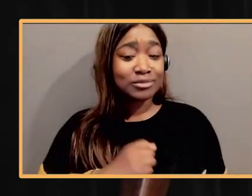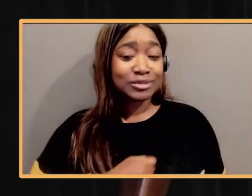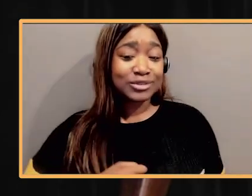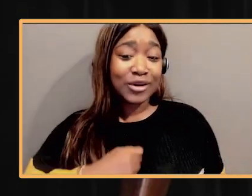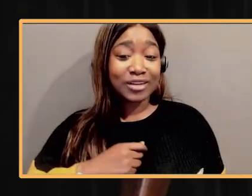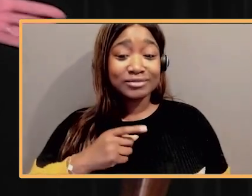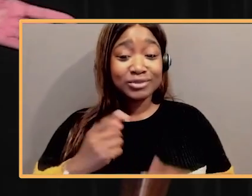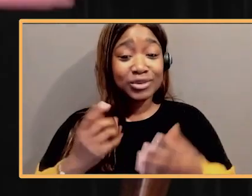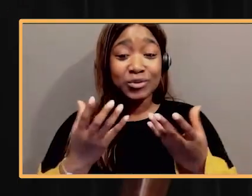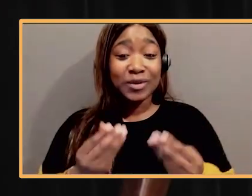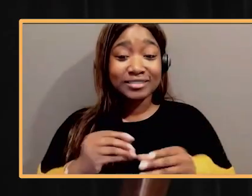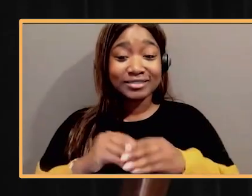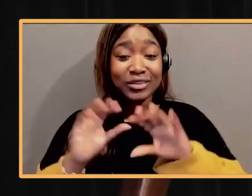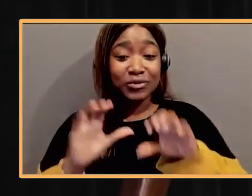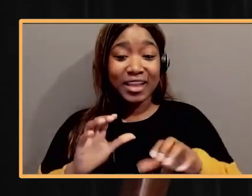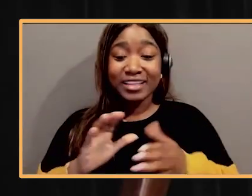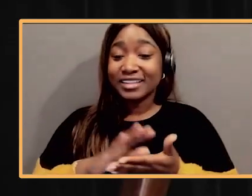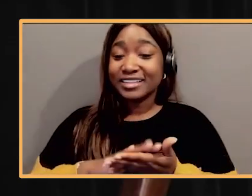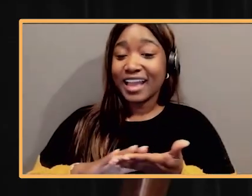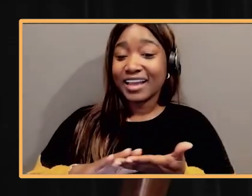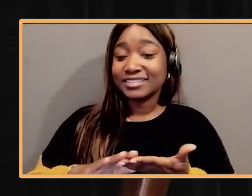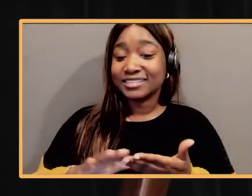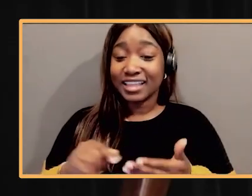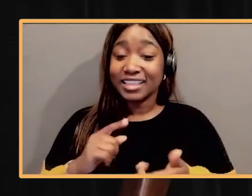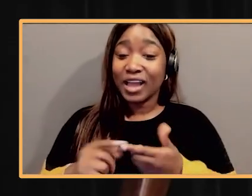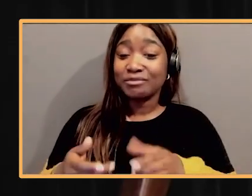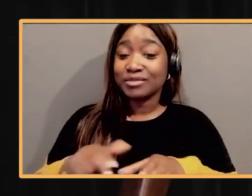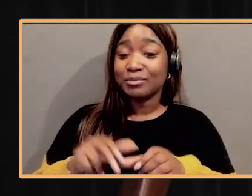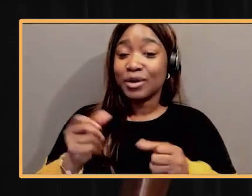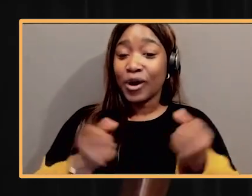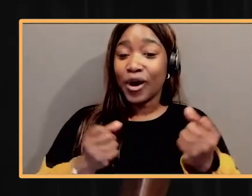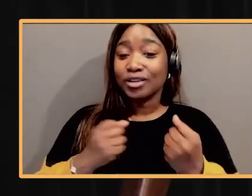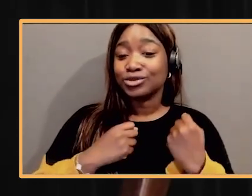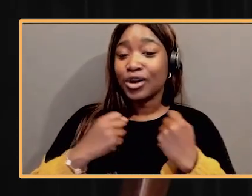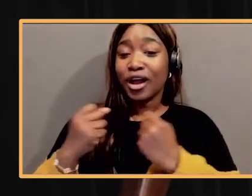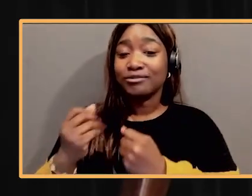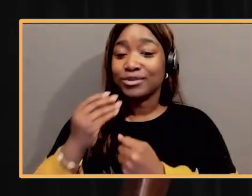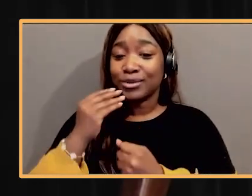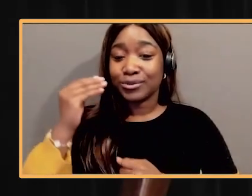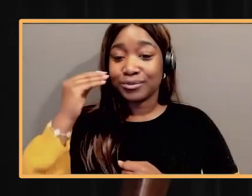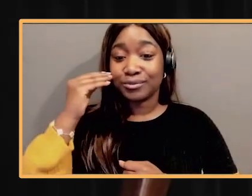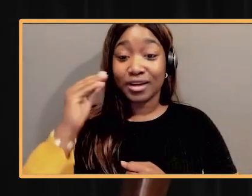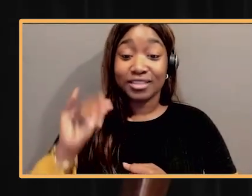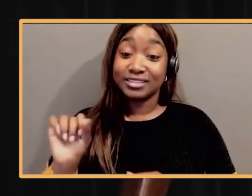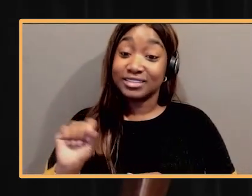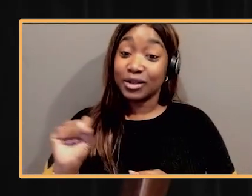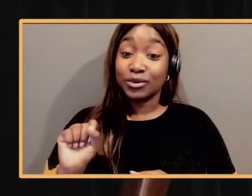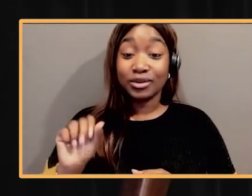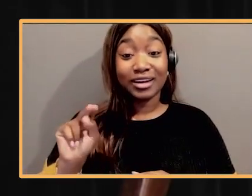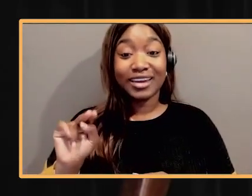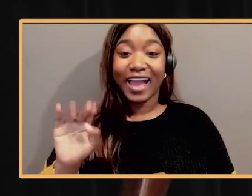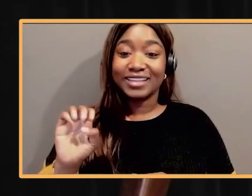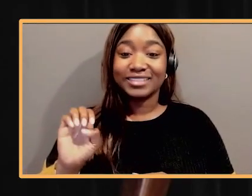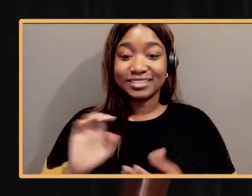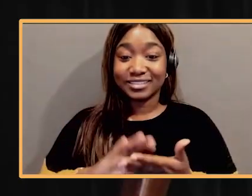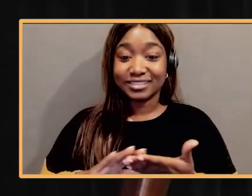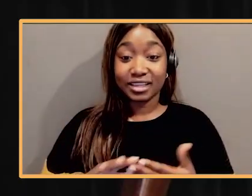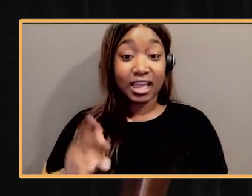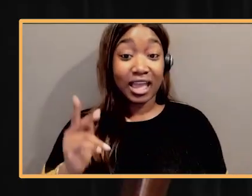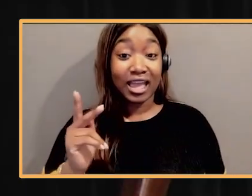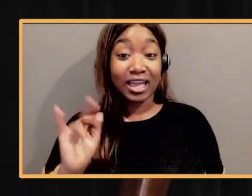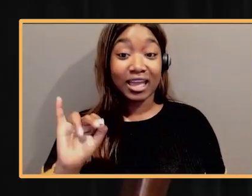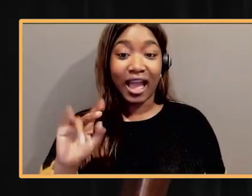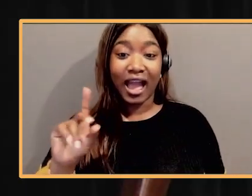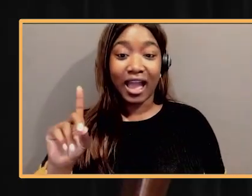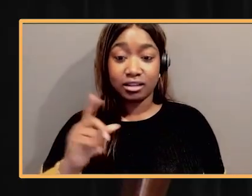is nice. And then I'm going to get into my car and drive home. Is Seattle nice? And kind is, oh my